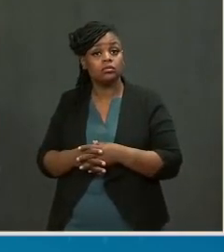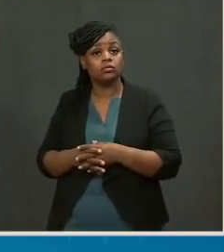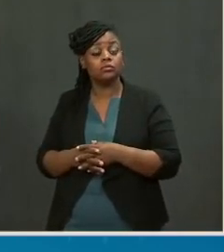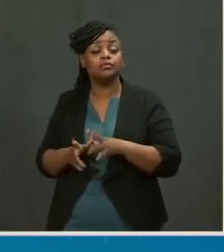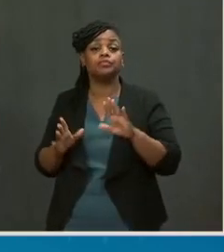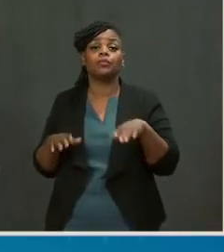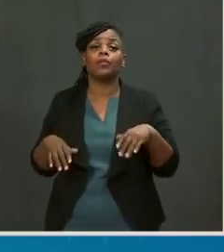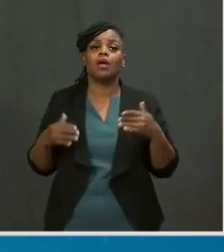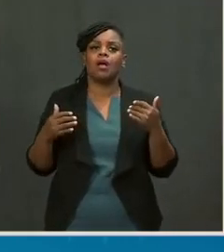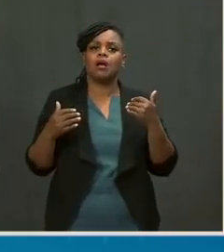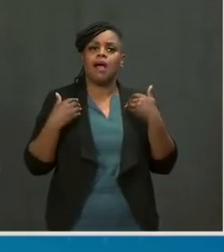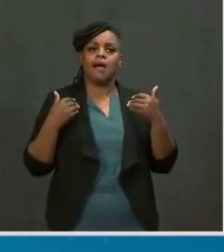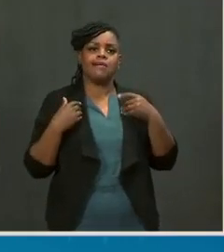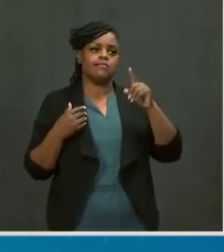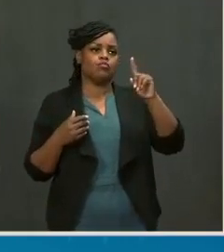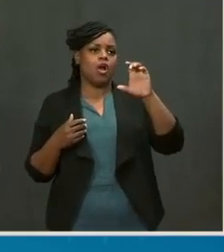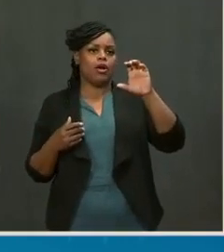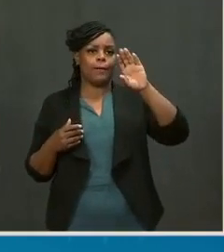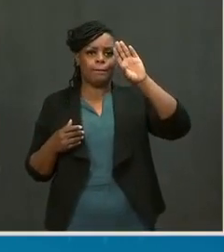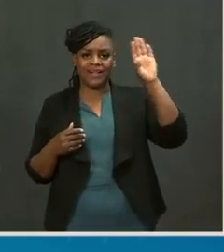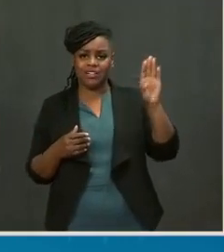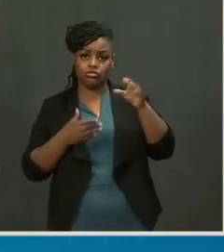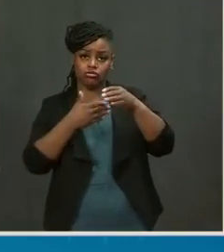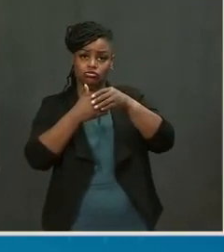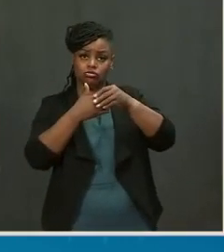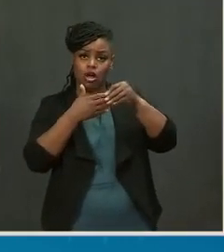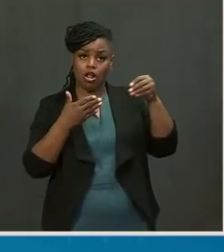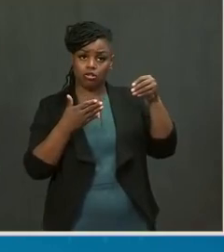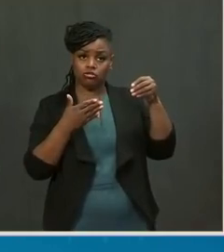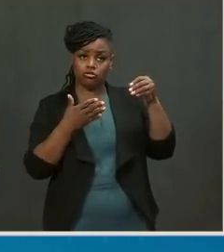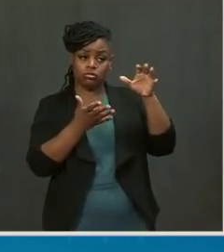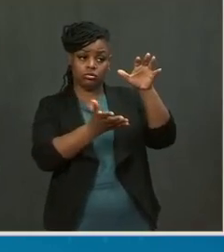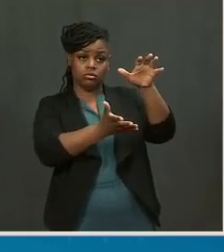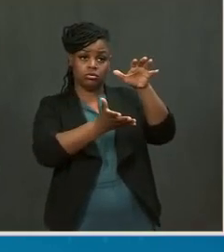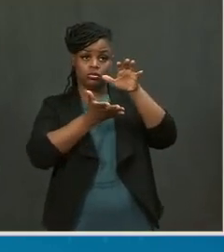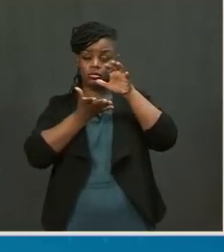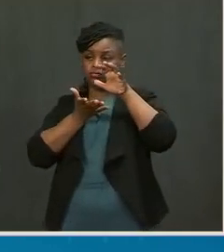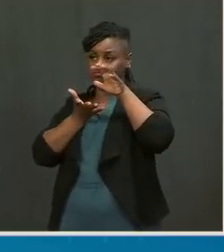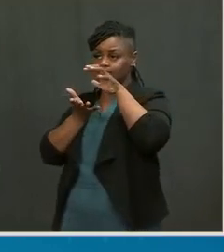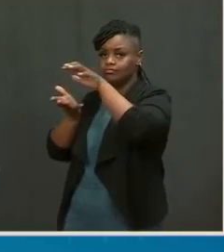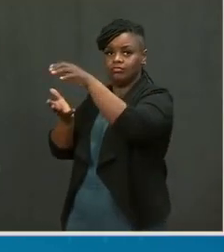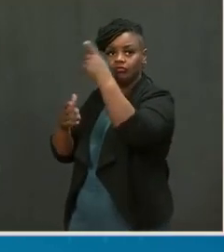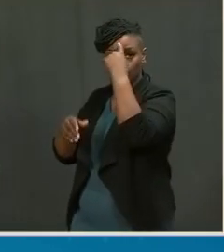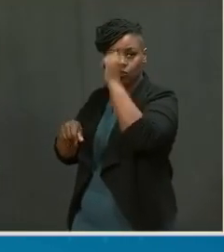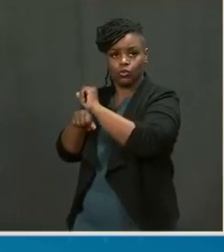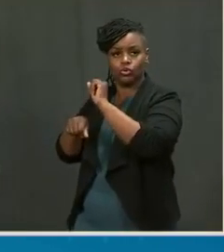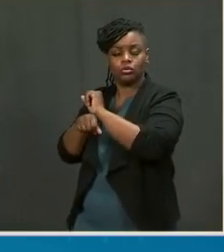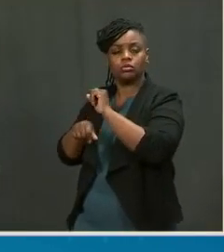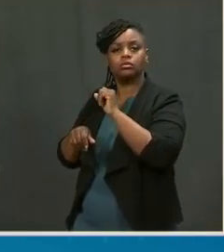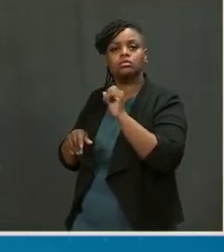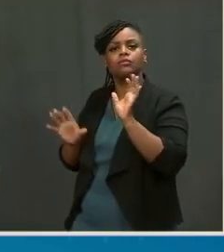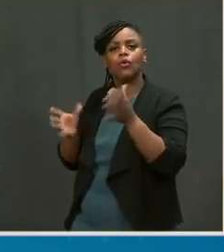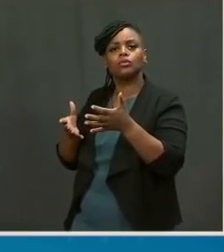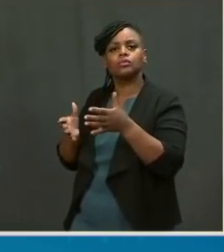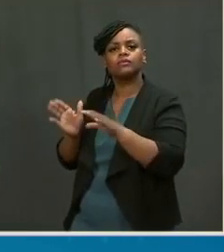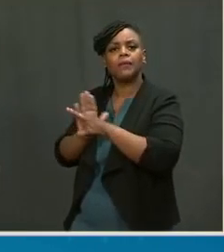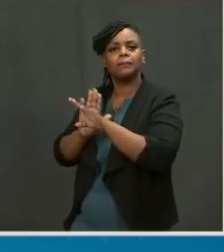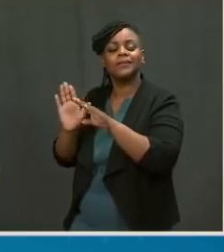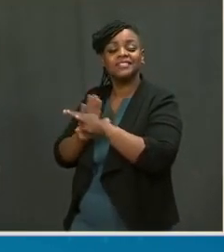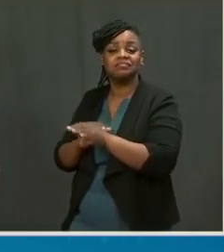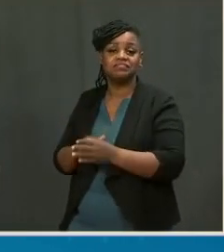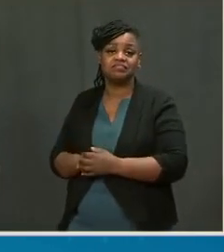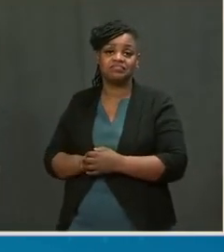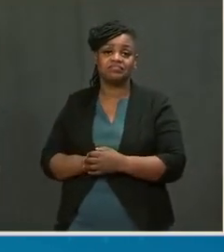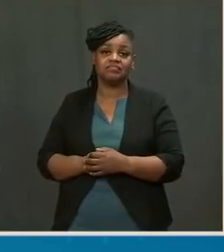billion going to workforce development programs. So $100 billion is being invested in exactly